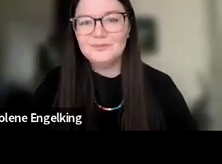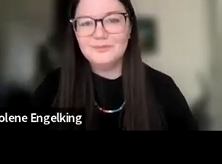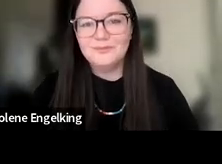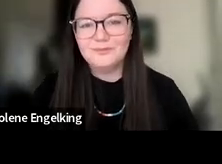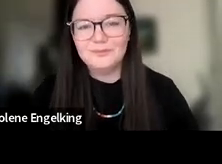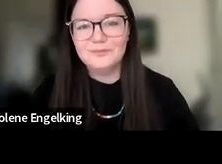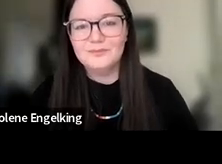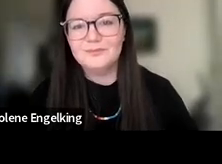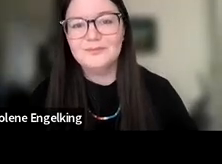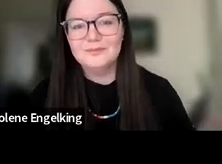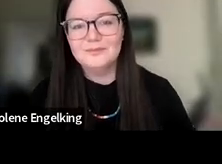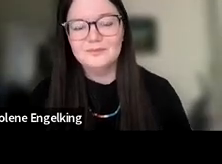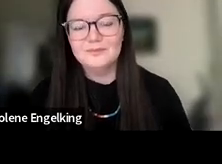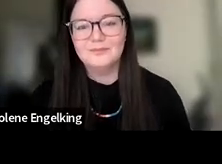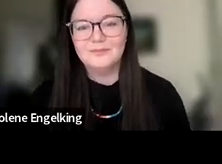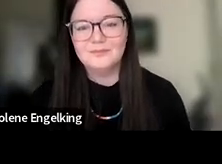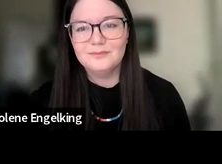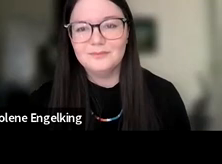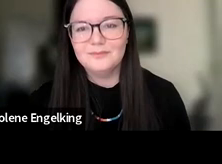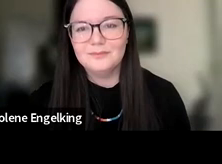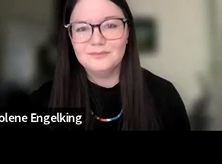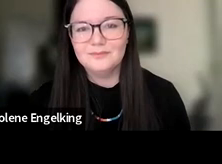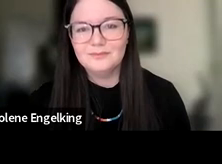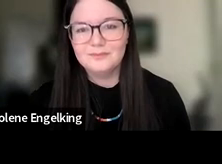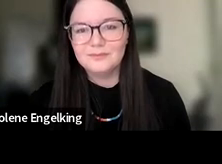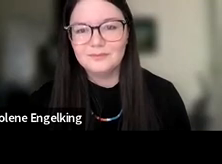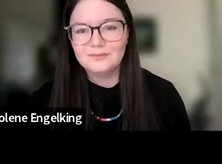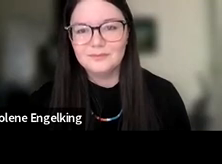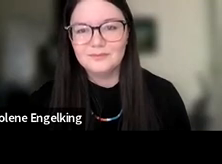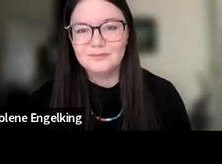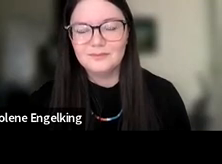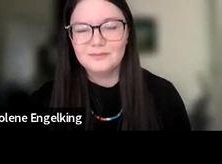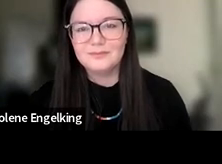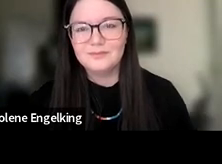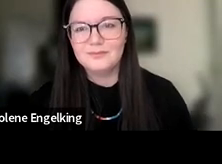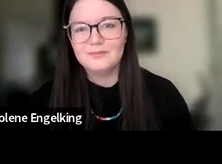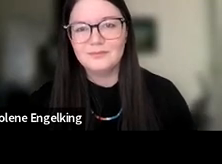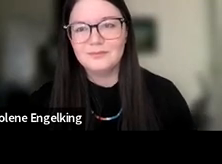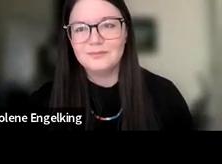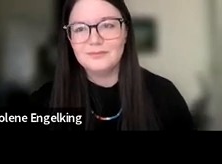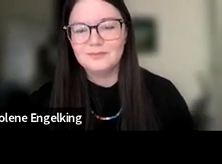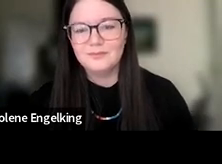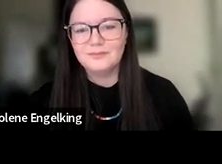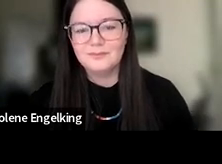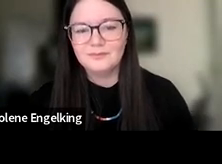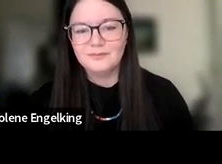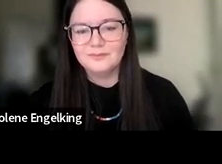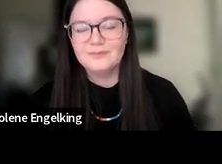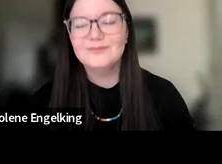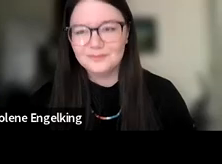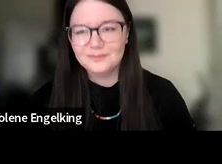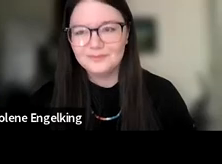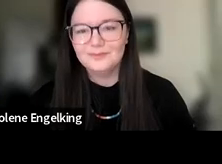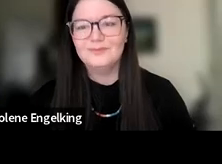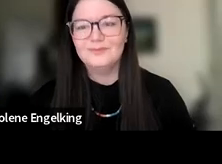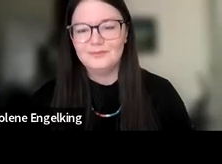and technical assistance. We're also grateful to have allocated funding to 252 tribes